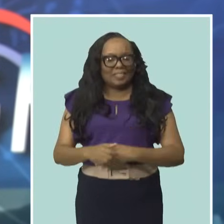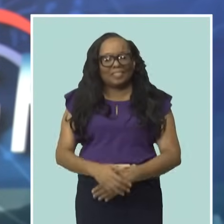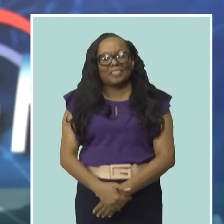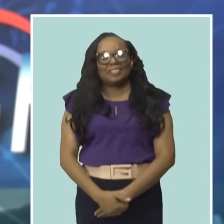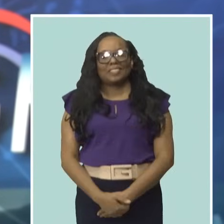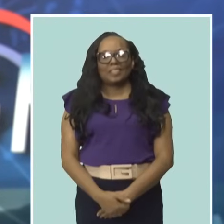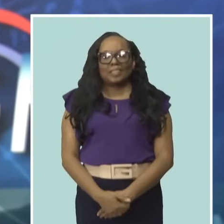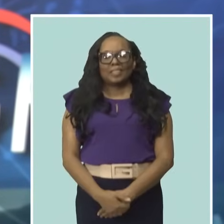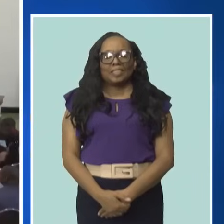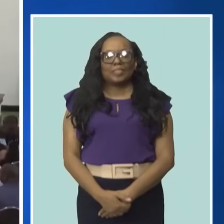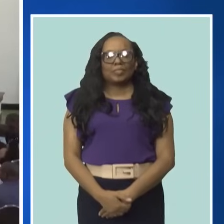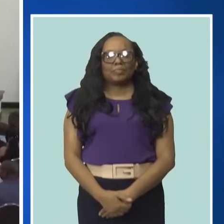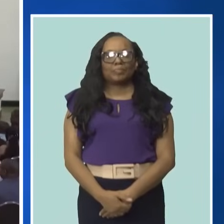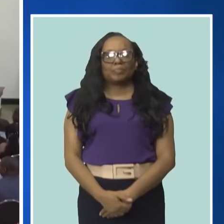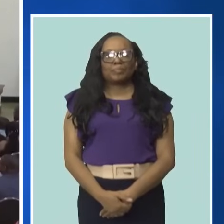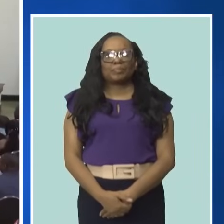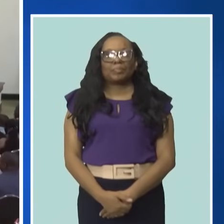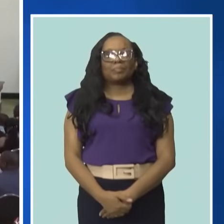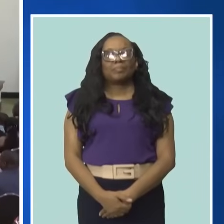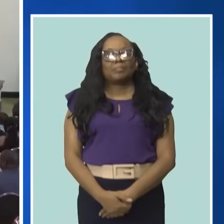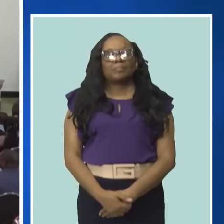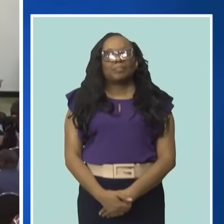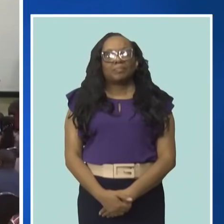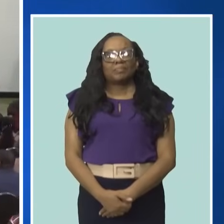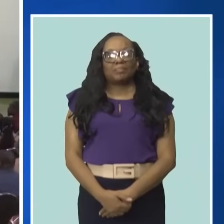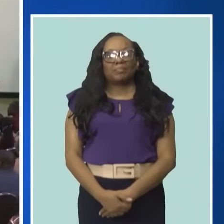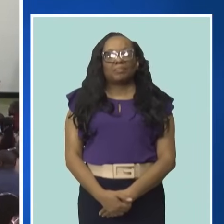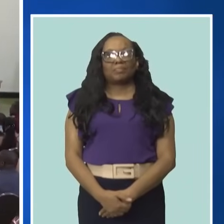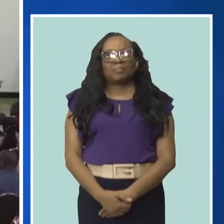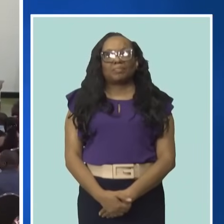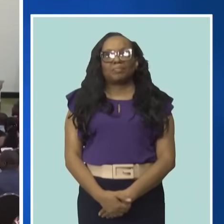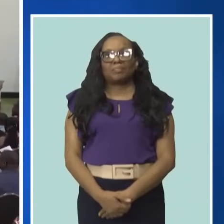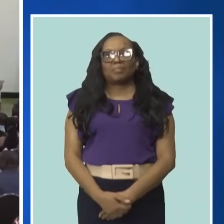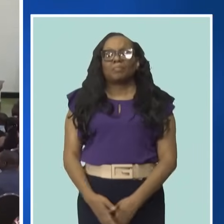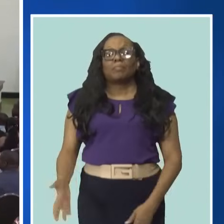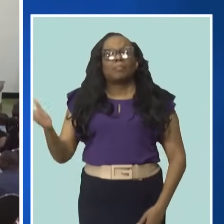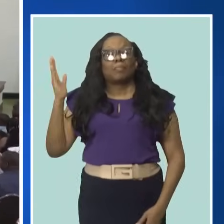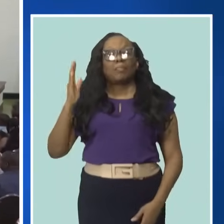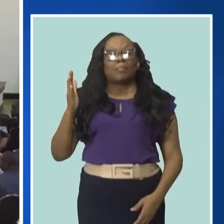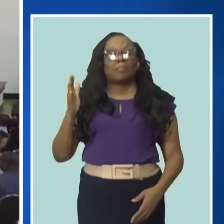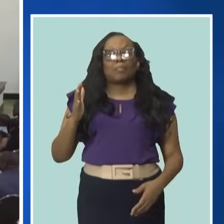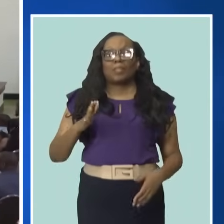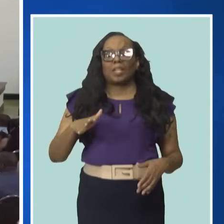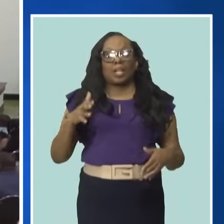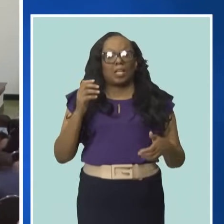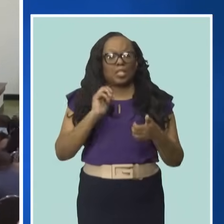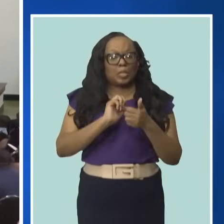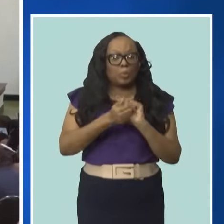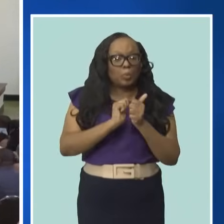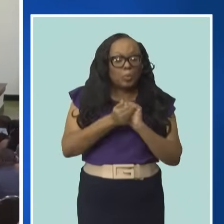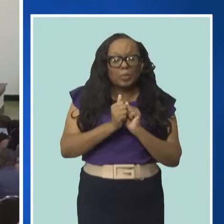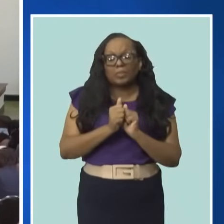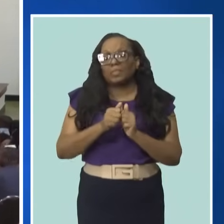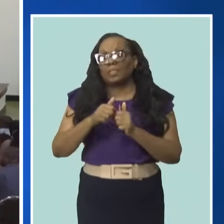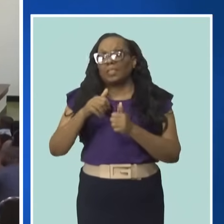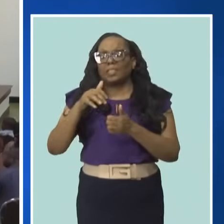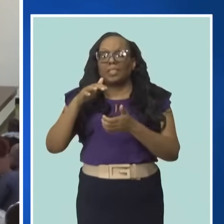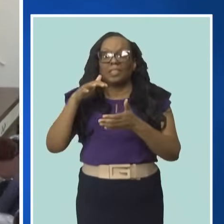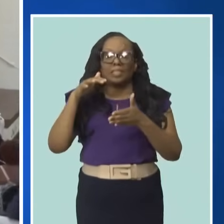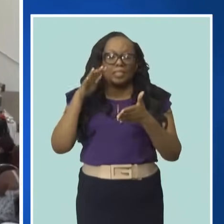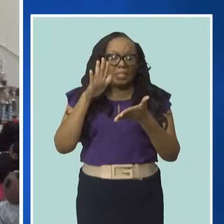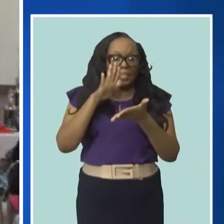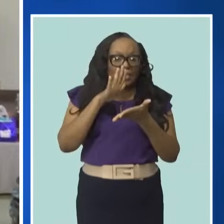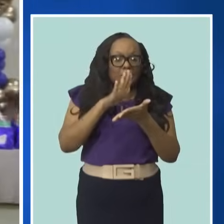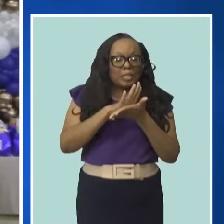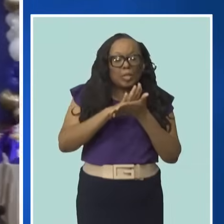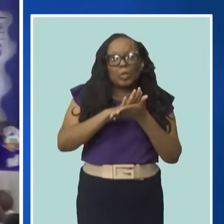story. Kriston Armstrong. Sustained effort. Athletics and academics. Some of the